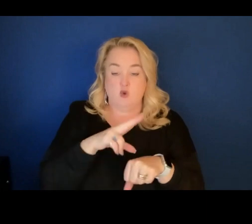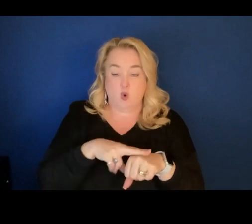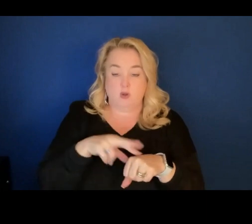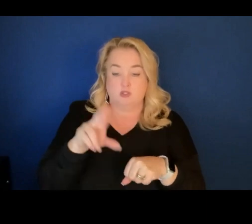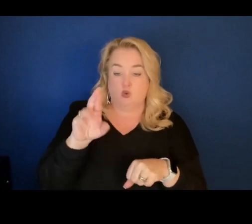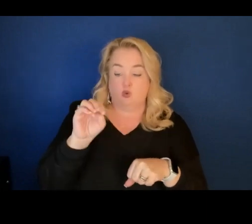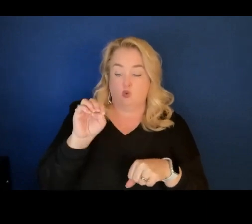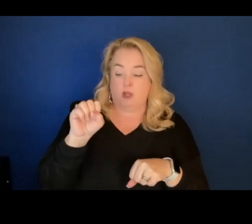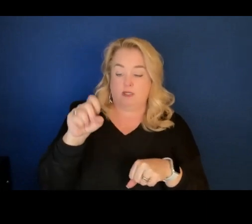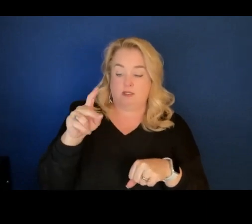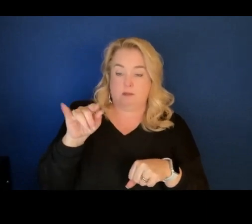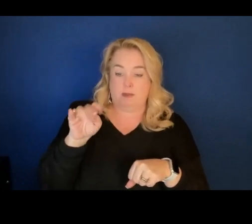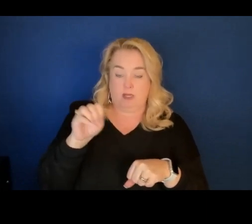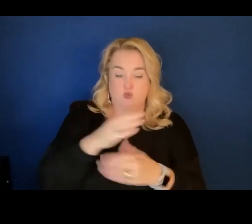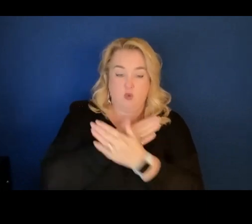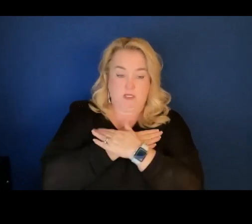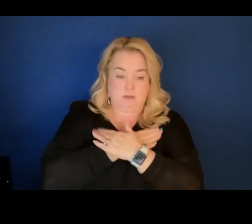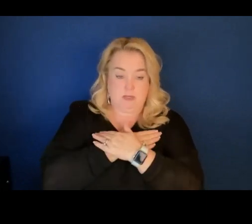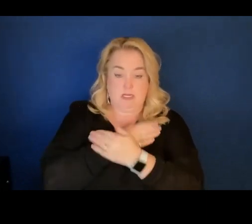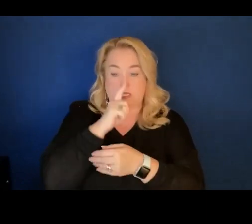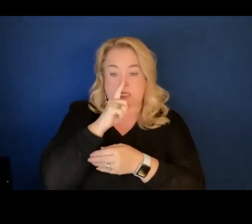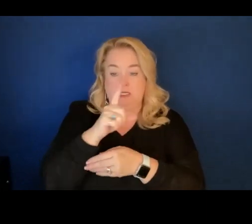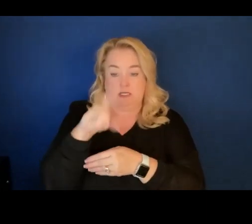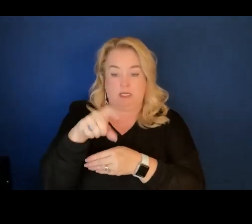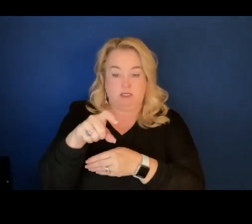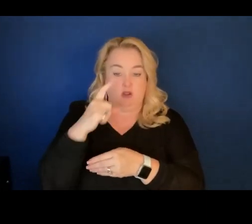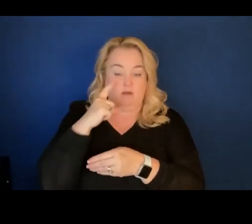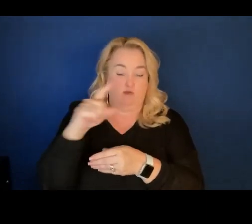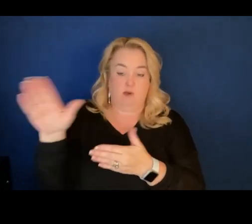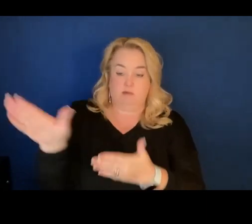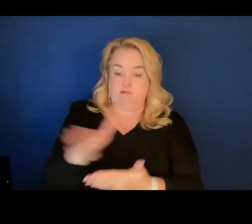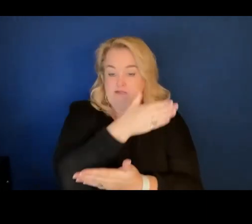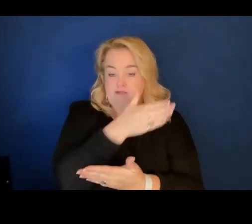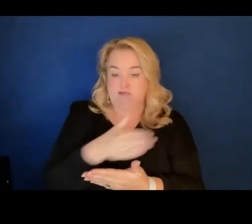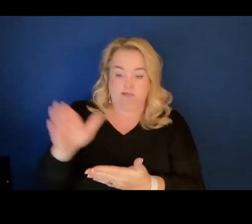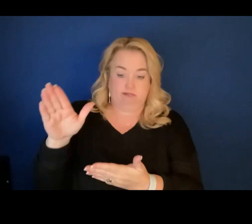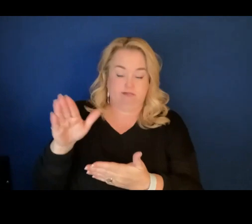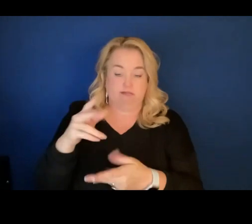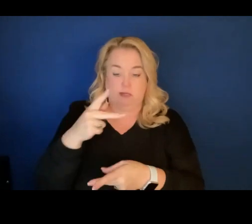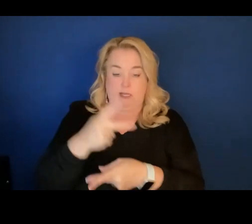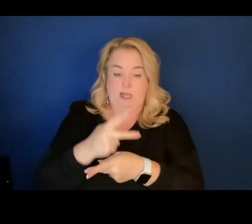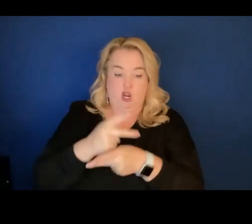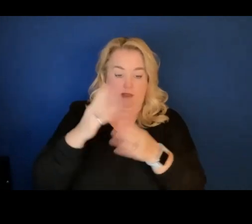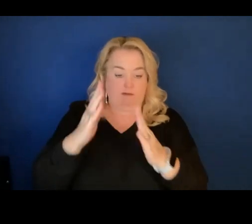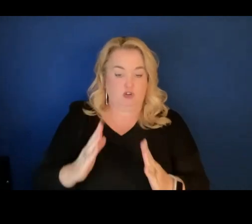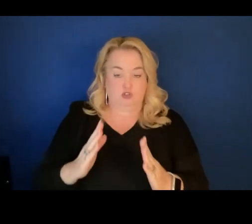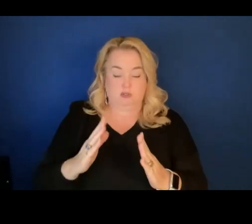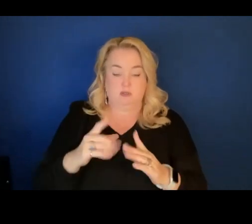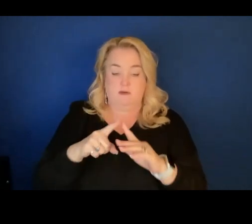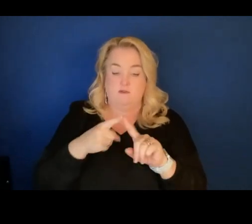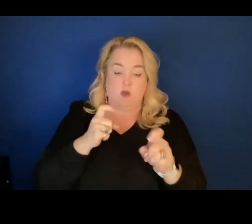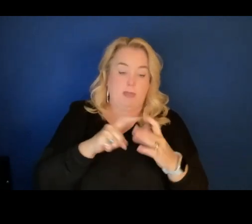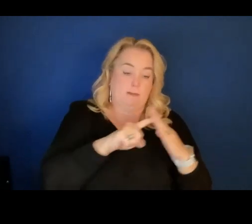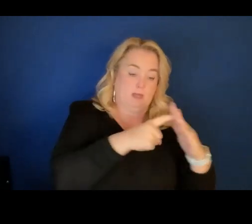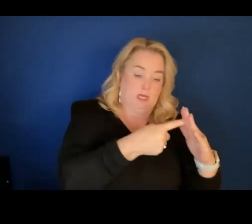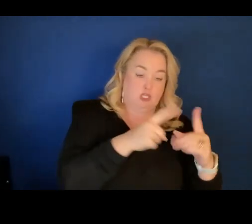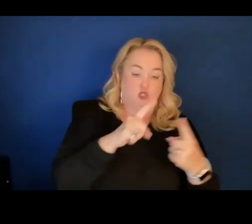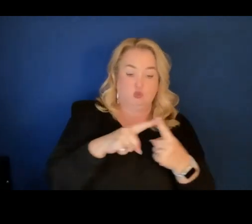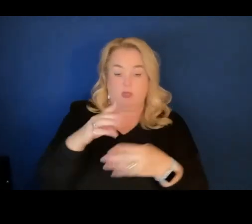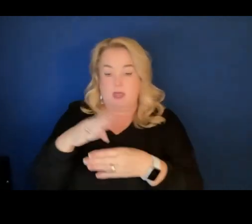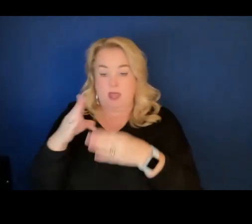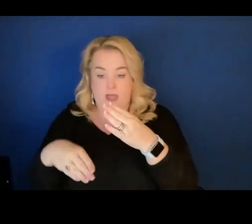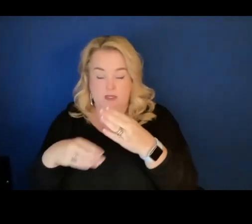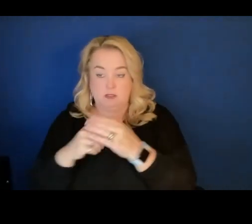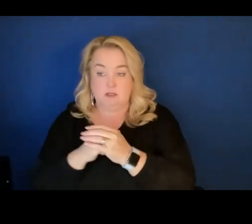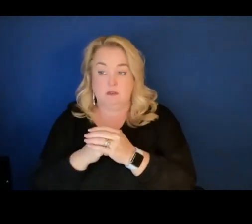is necessary along the whole continuum of caregiving trajectory from the beginning to the end. And over